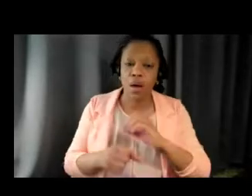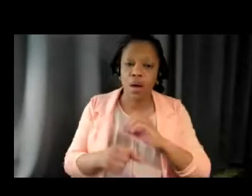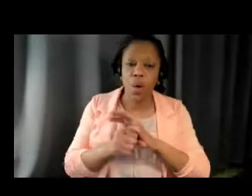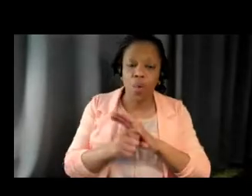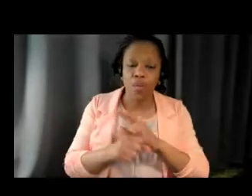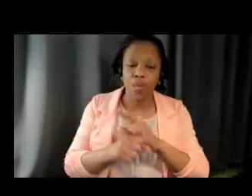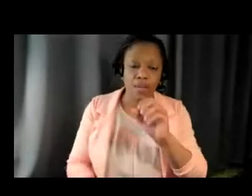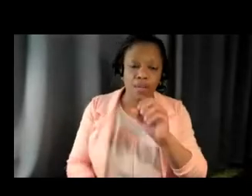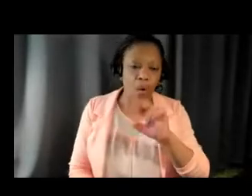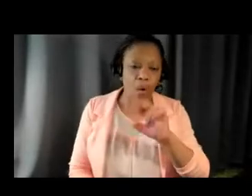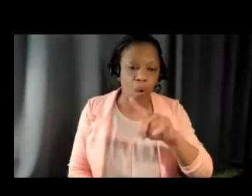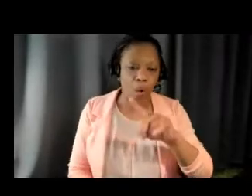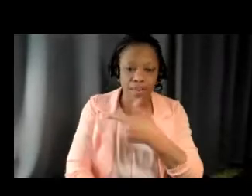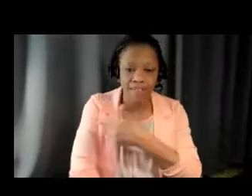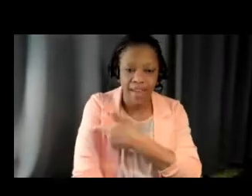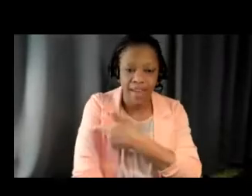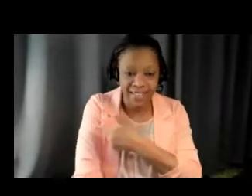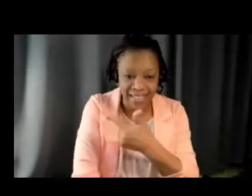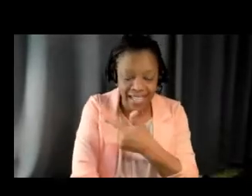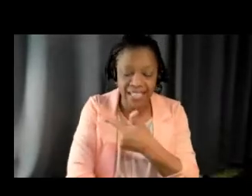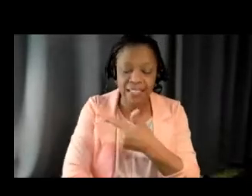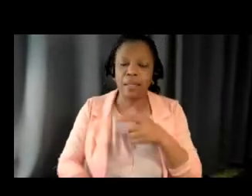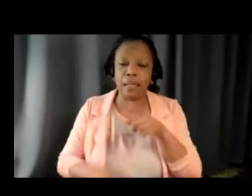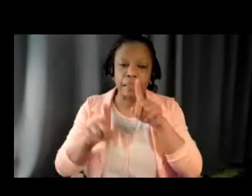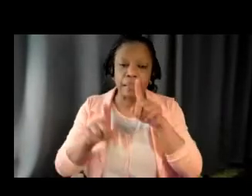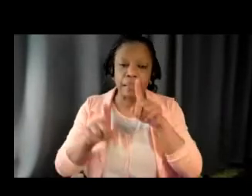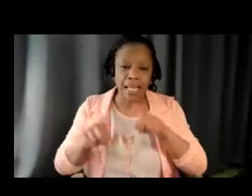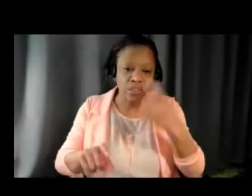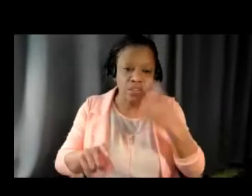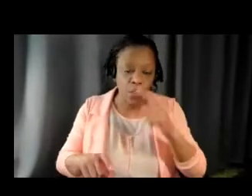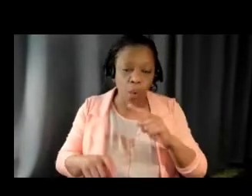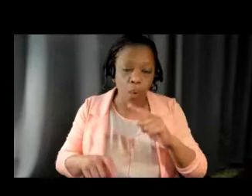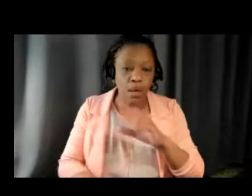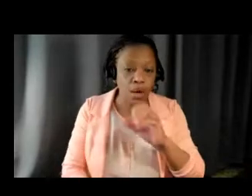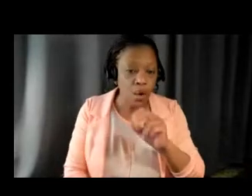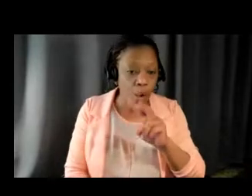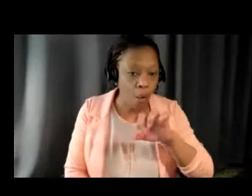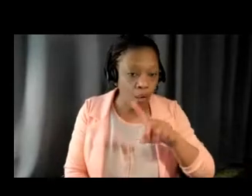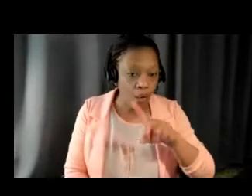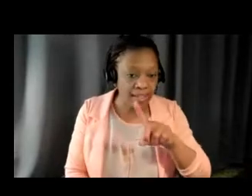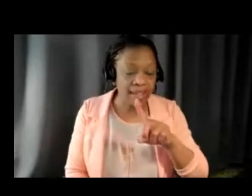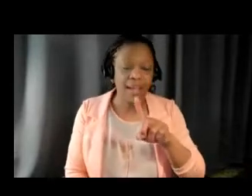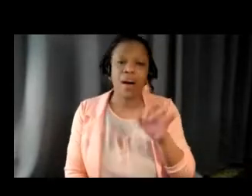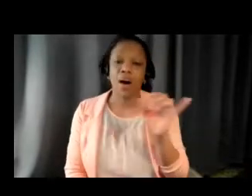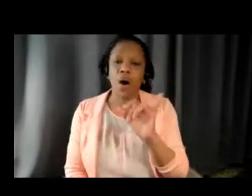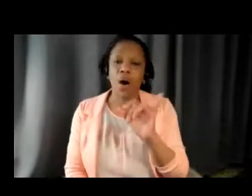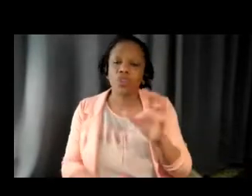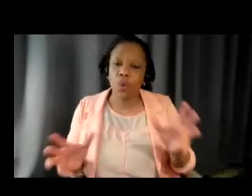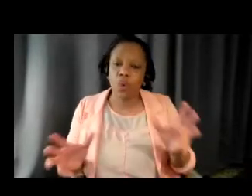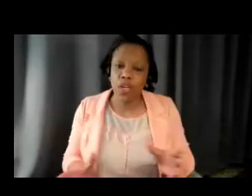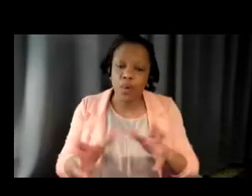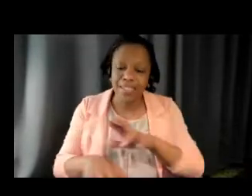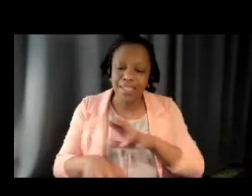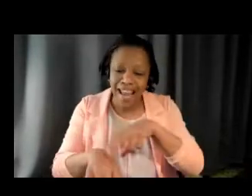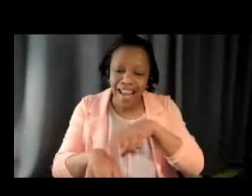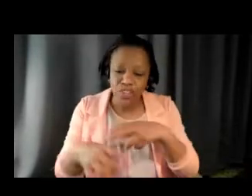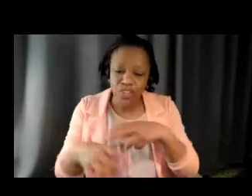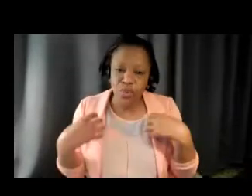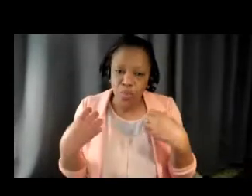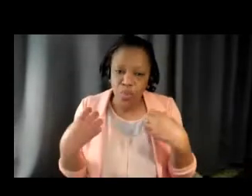Do COVID tests, but also encourage holistic healing. Yes. Spiritually, if there are other indigenous